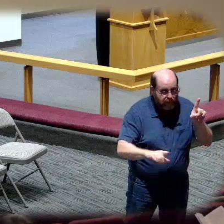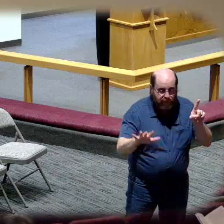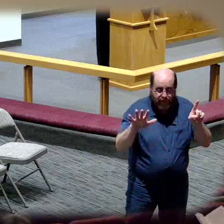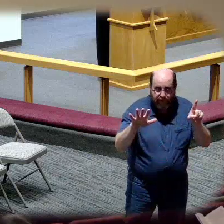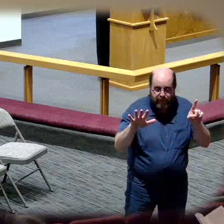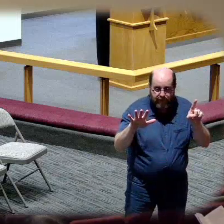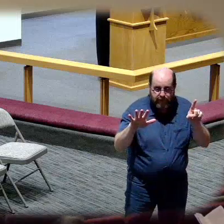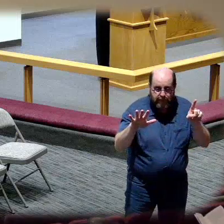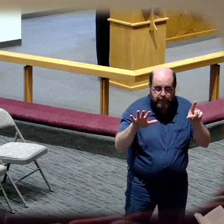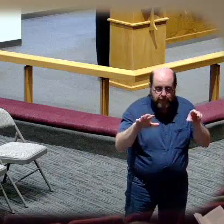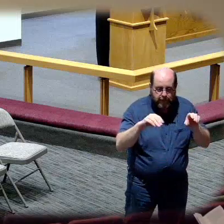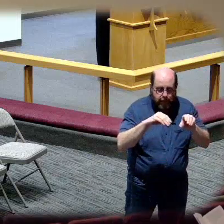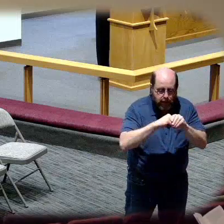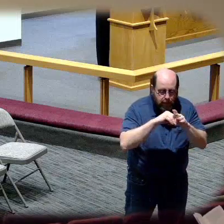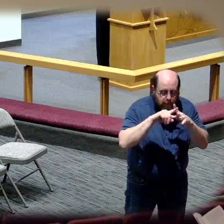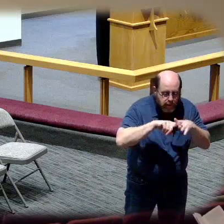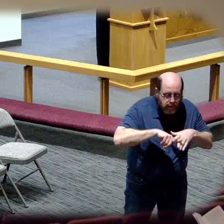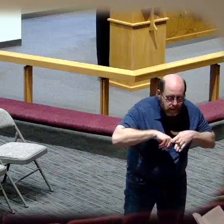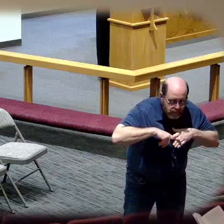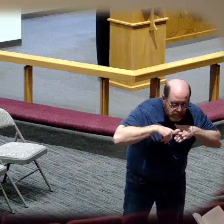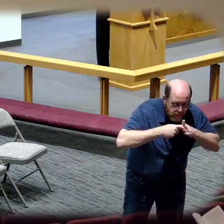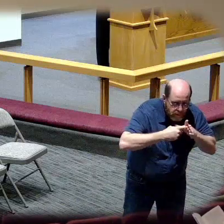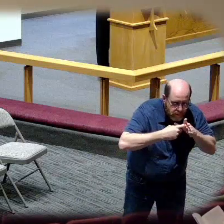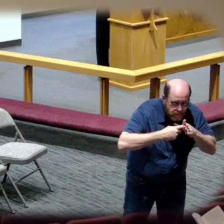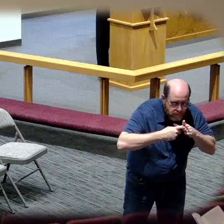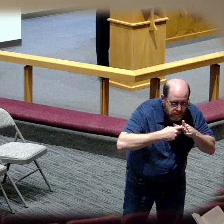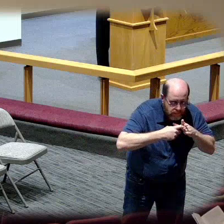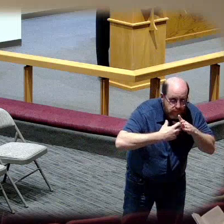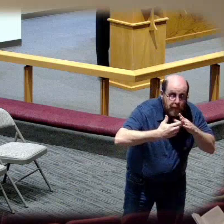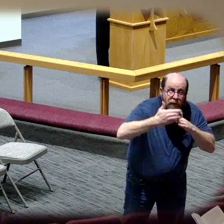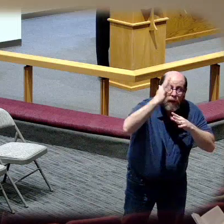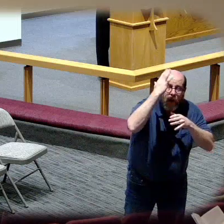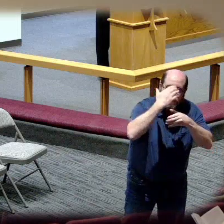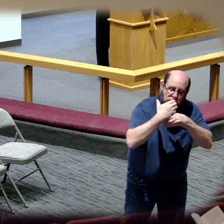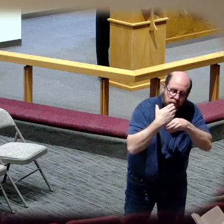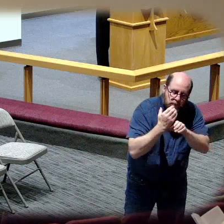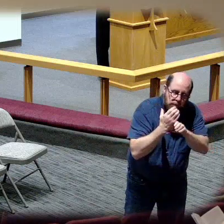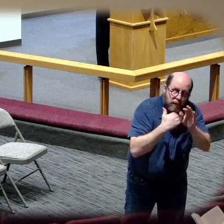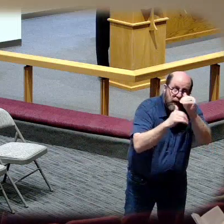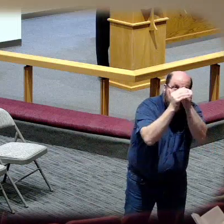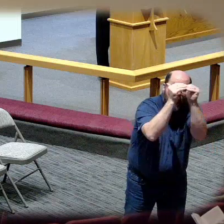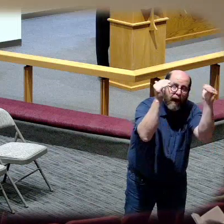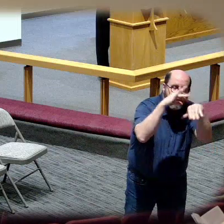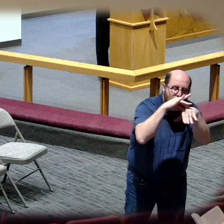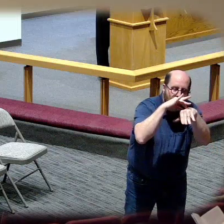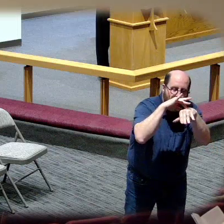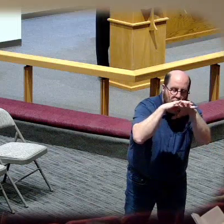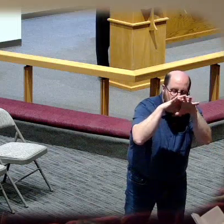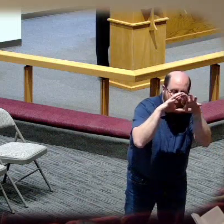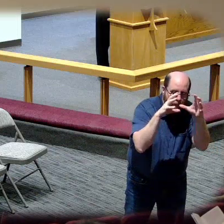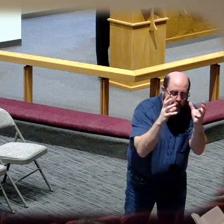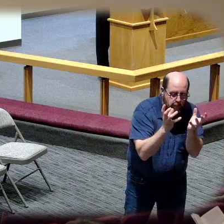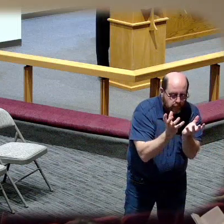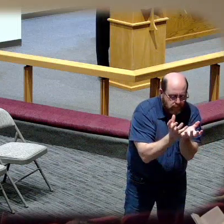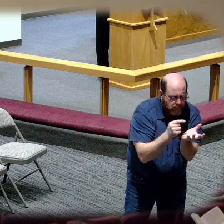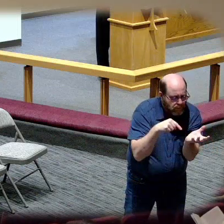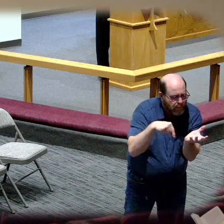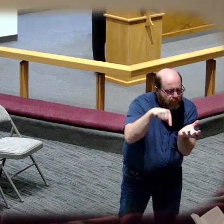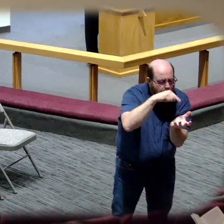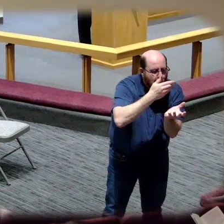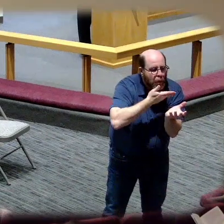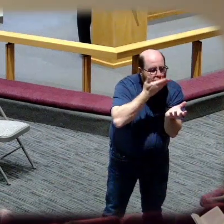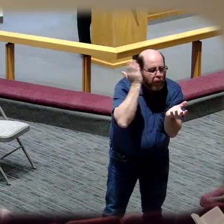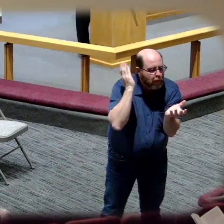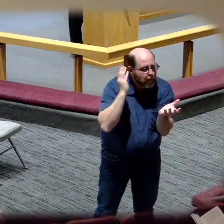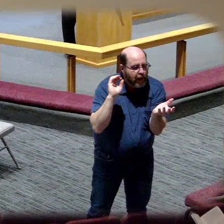5. In the beginning, God created the heavens and the earth. The earth was without